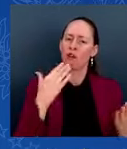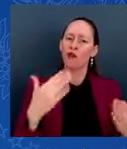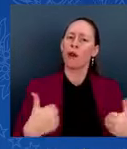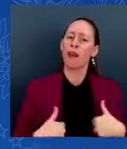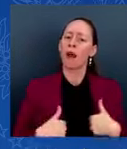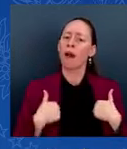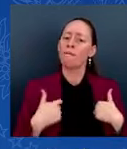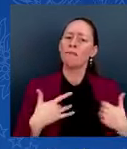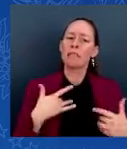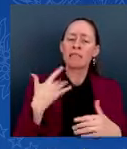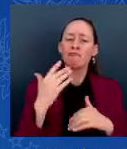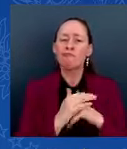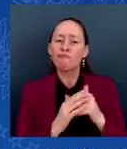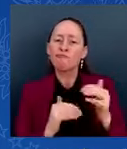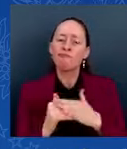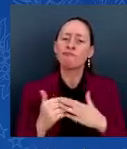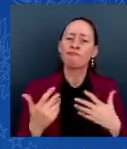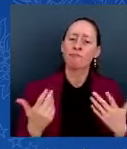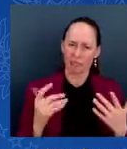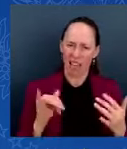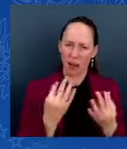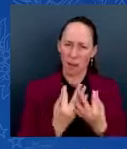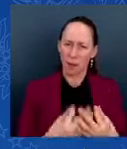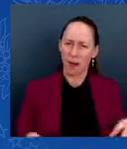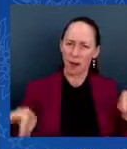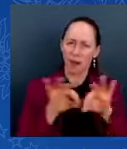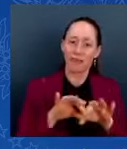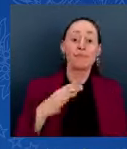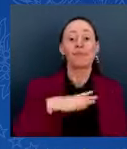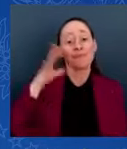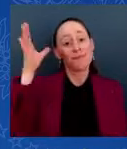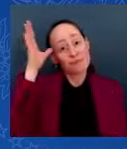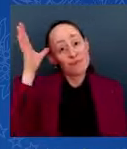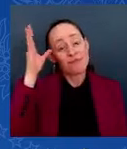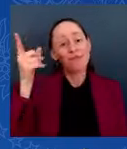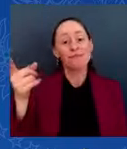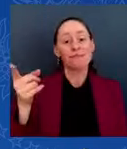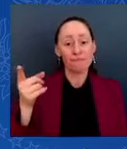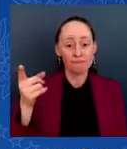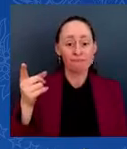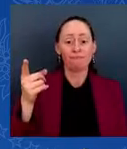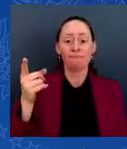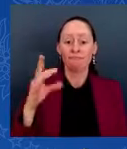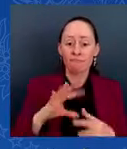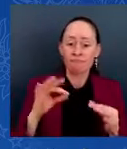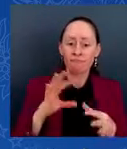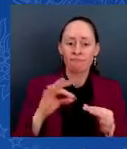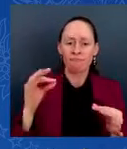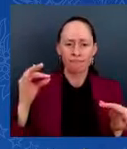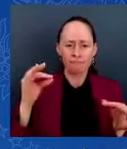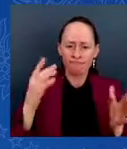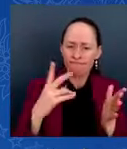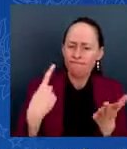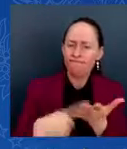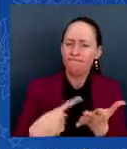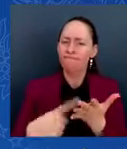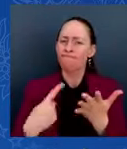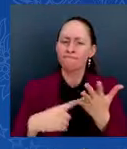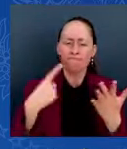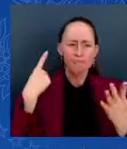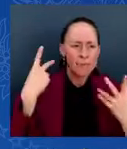talked about what we needed to do for ordinary working, hard-working people. We changed the whole way we look at the